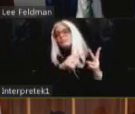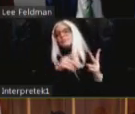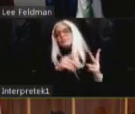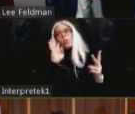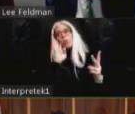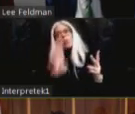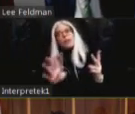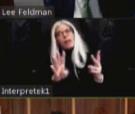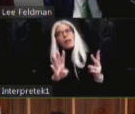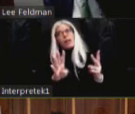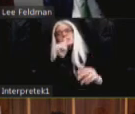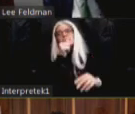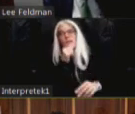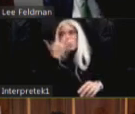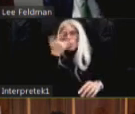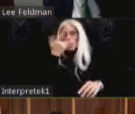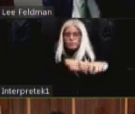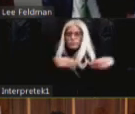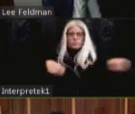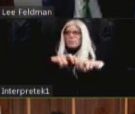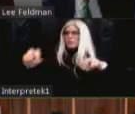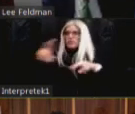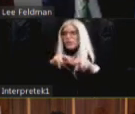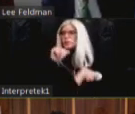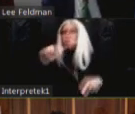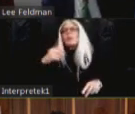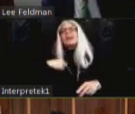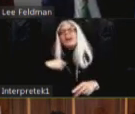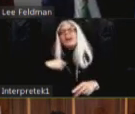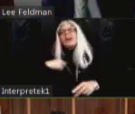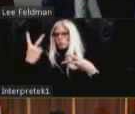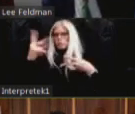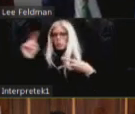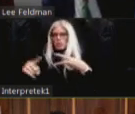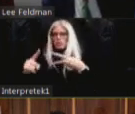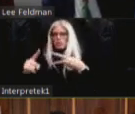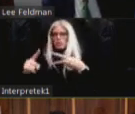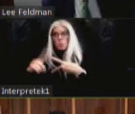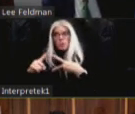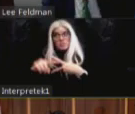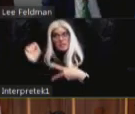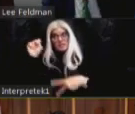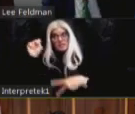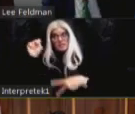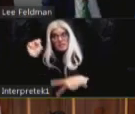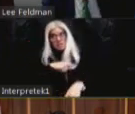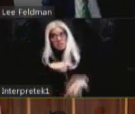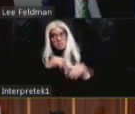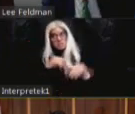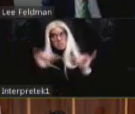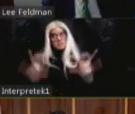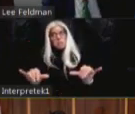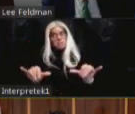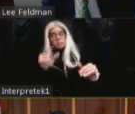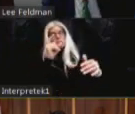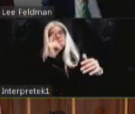end, I have two questions. One is, could we still do one to enforce it in retail? since that seems to be